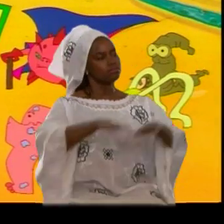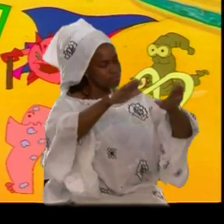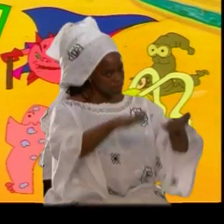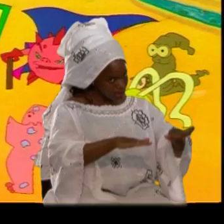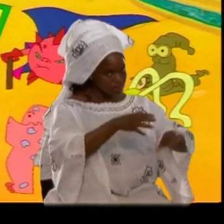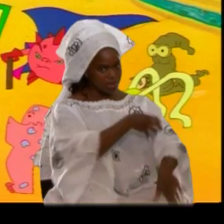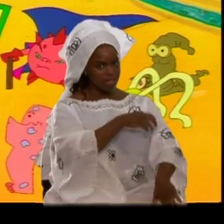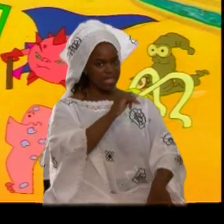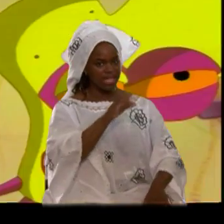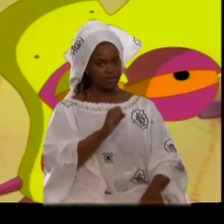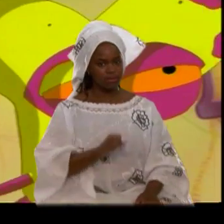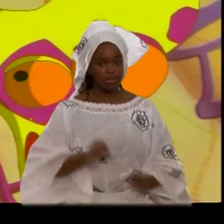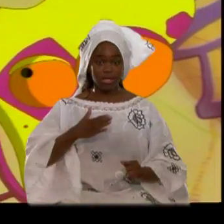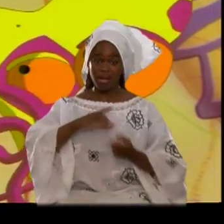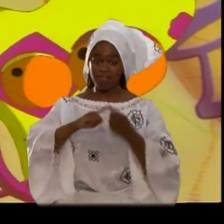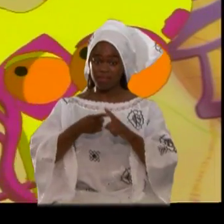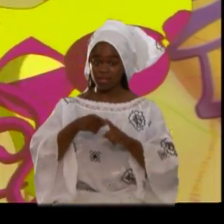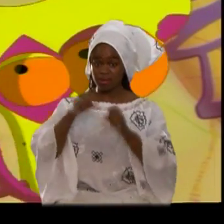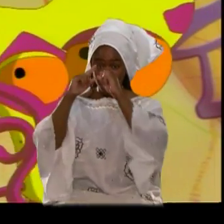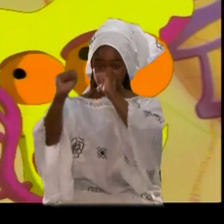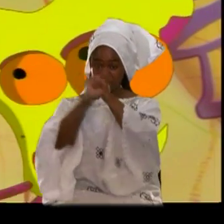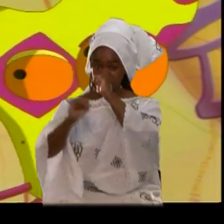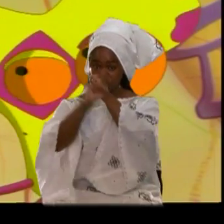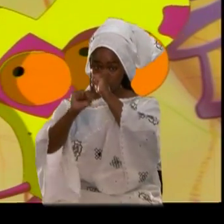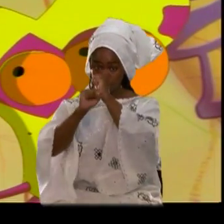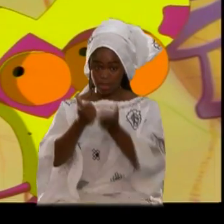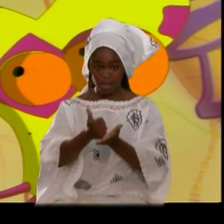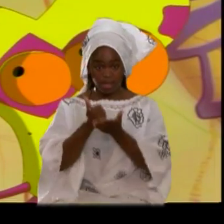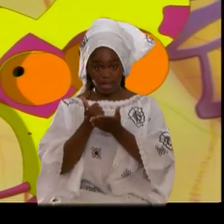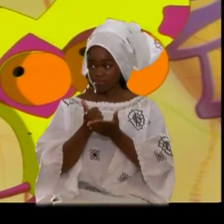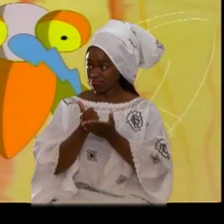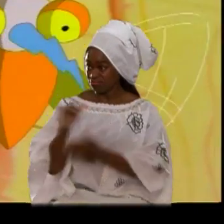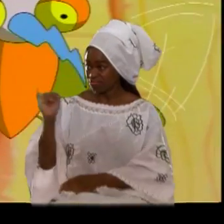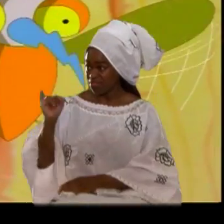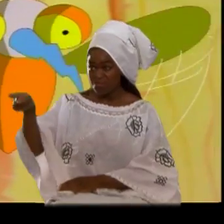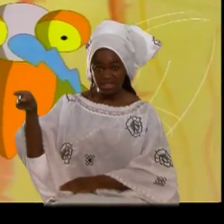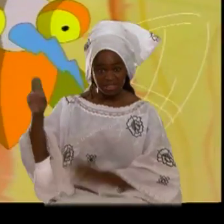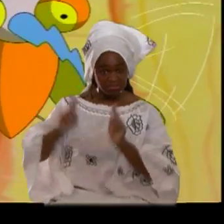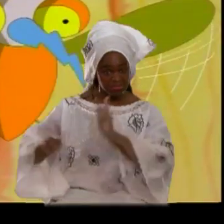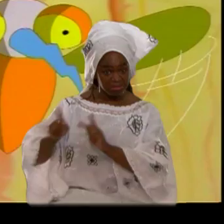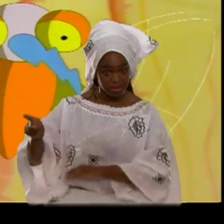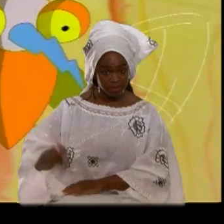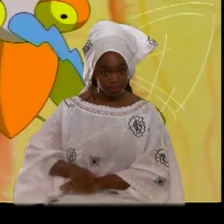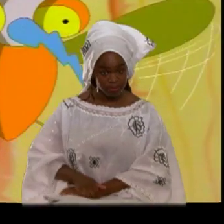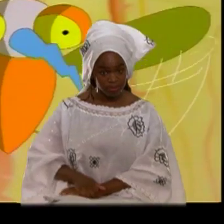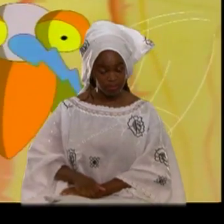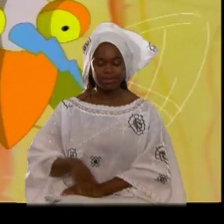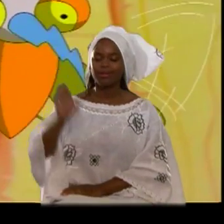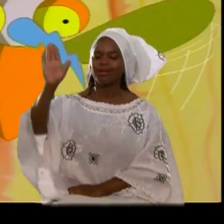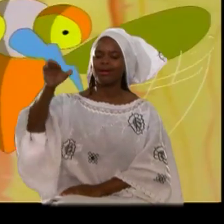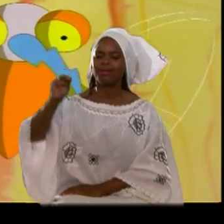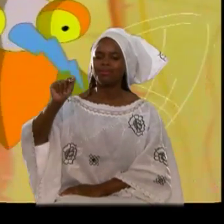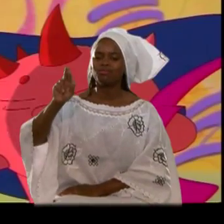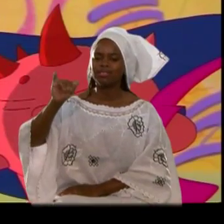Yes, microbe malaria. Overlord AIDS, can my friend Mosquito help you to infect human beings?